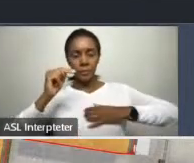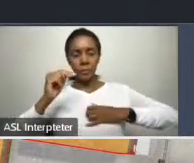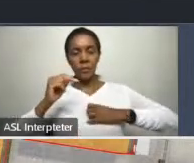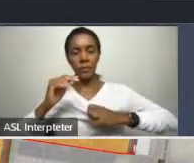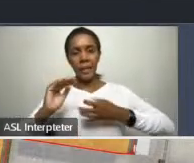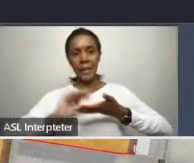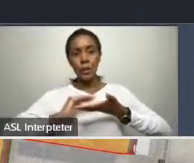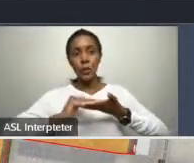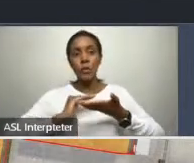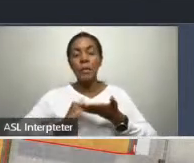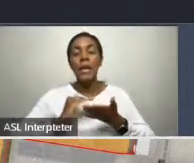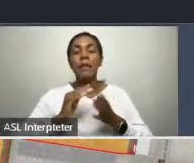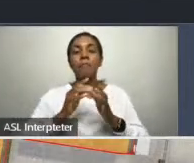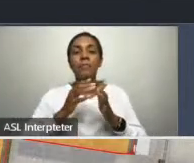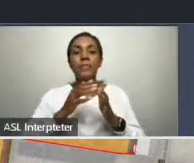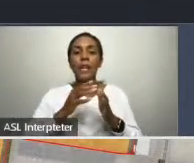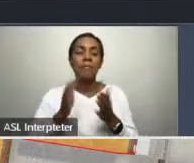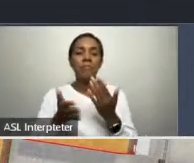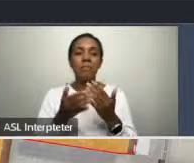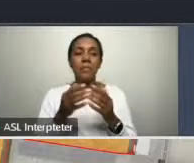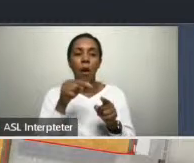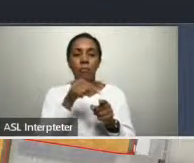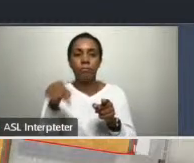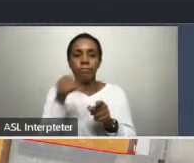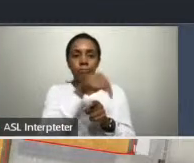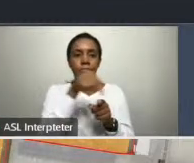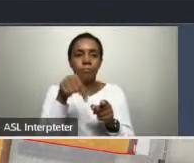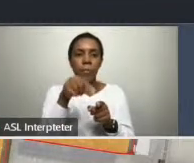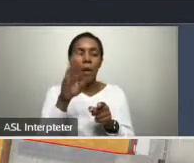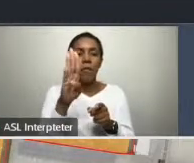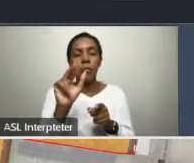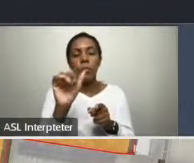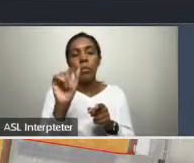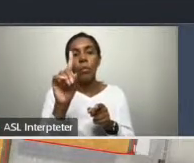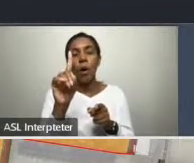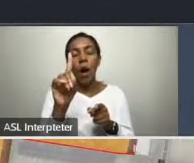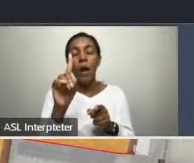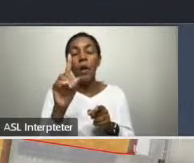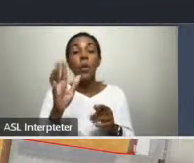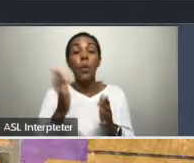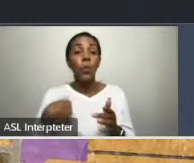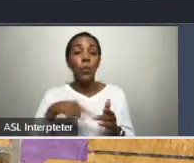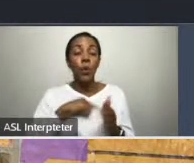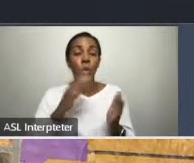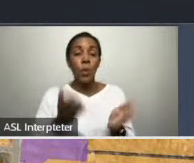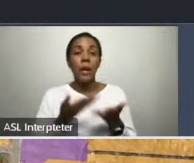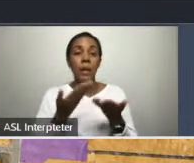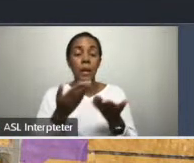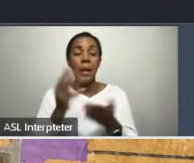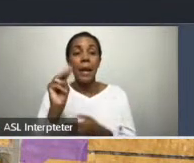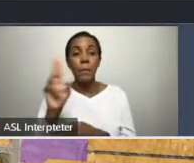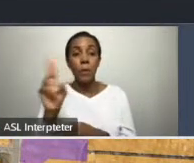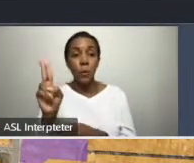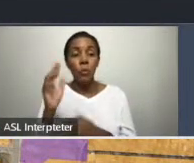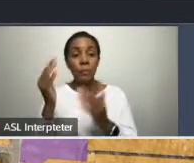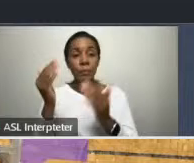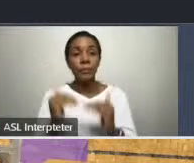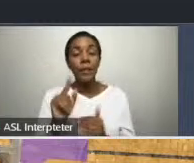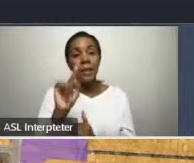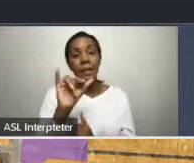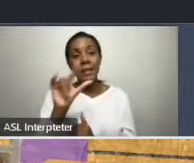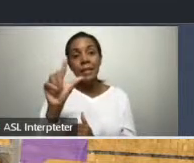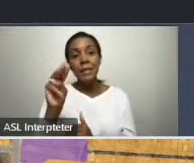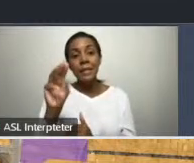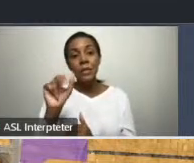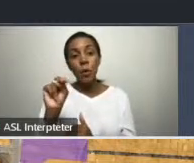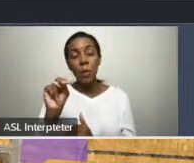is on either side of Broad Avenue. That is CMU 3. We're recommending MU there. Next slide, Tillman Street.